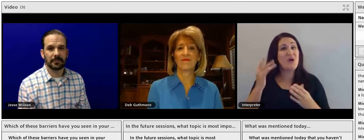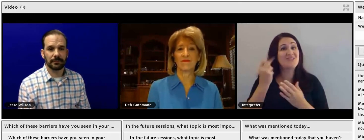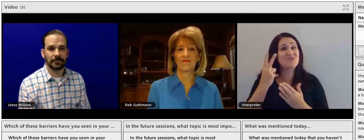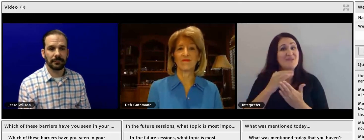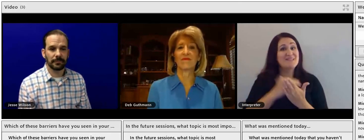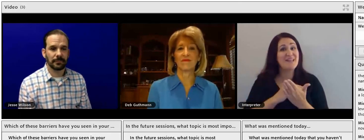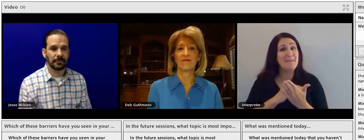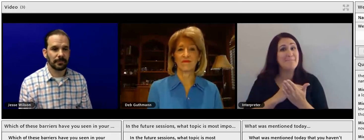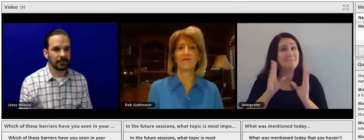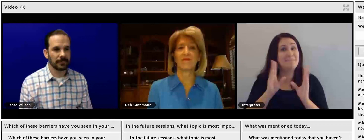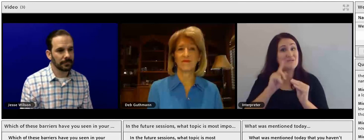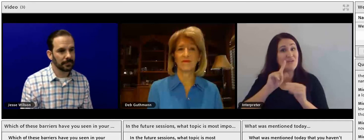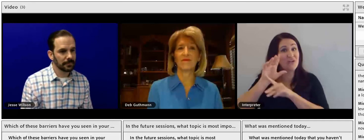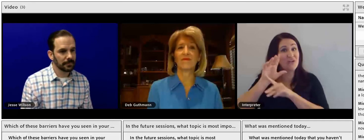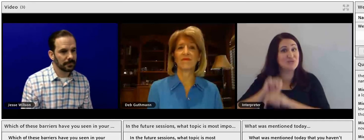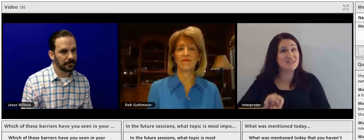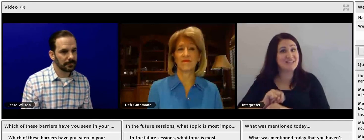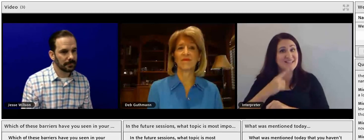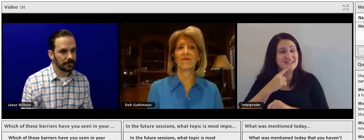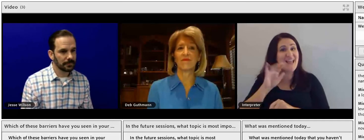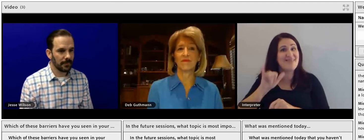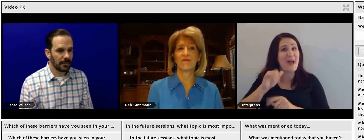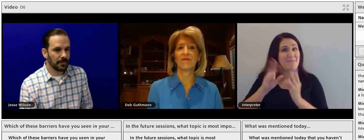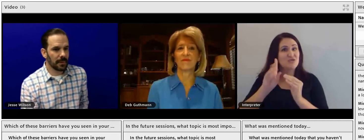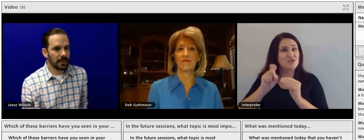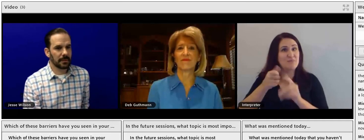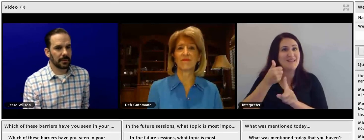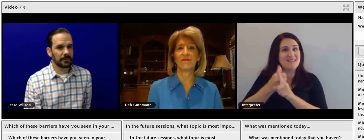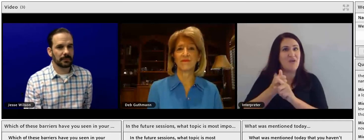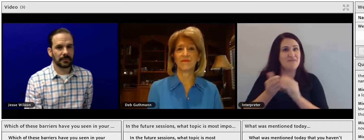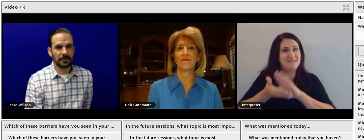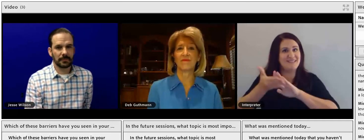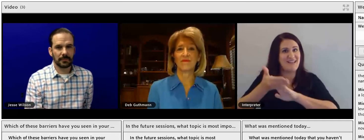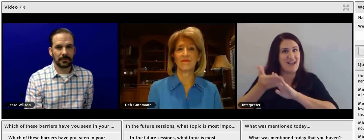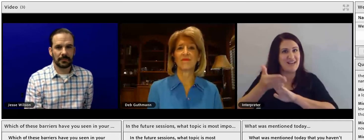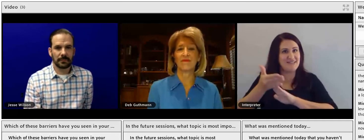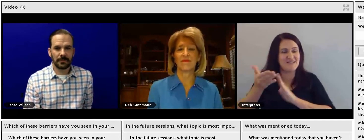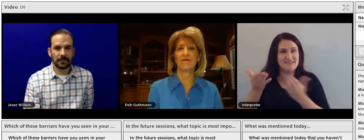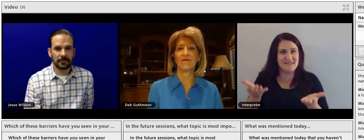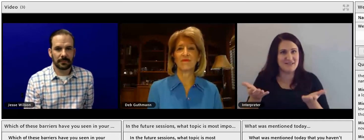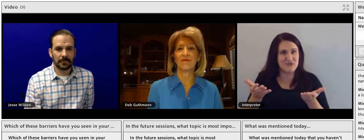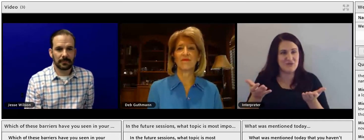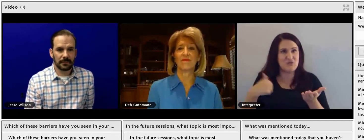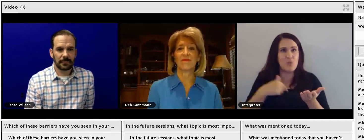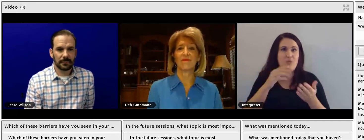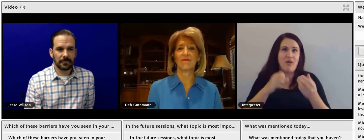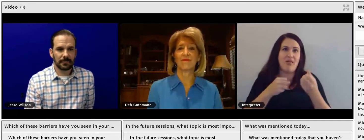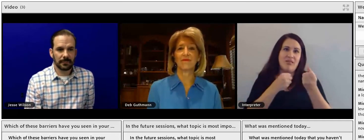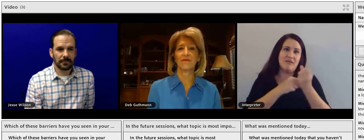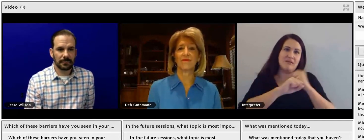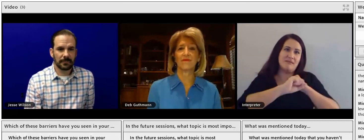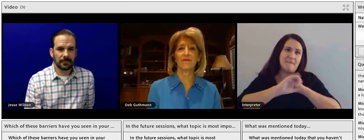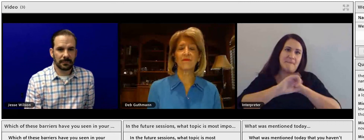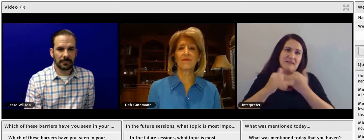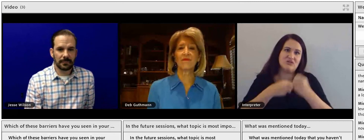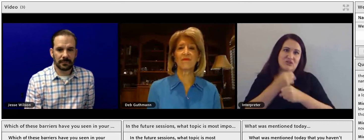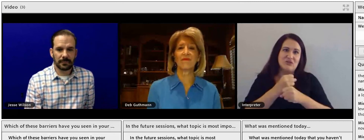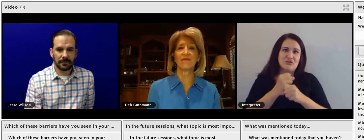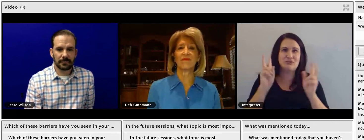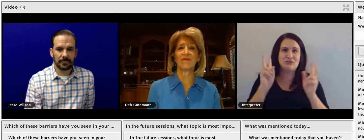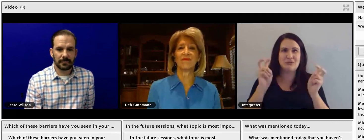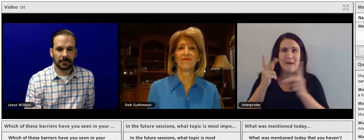traditions say that the meetings should be self-sustaining. So we will be doing a campaign this year to borrow or steal